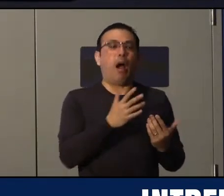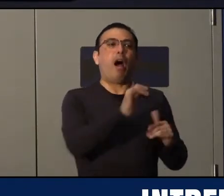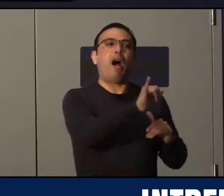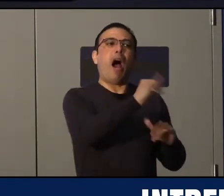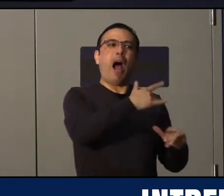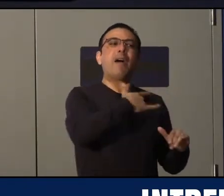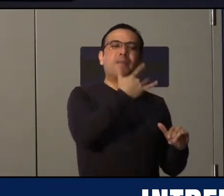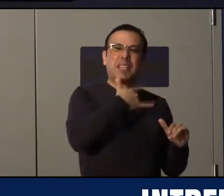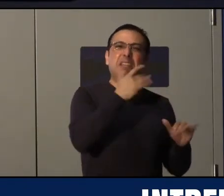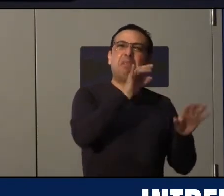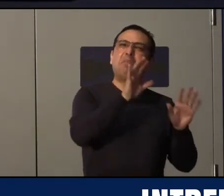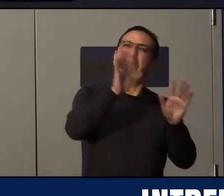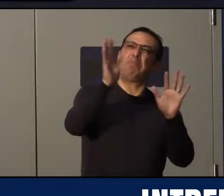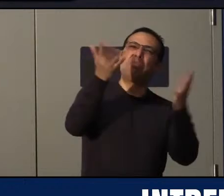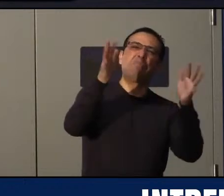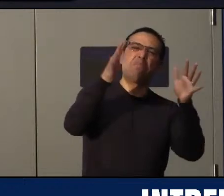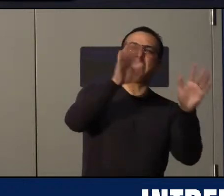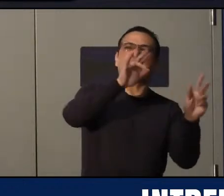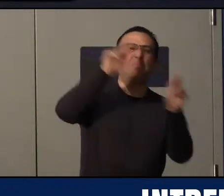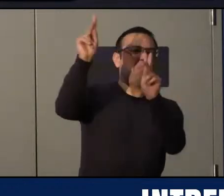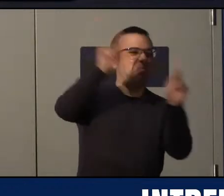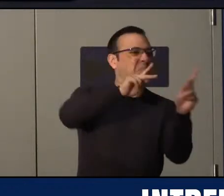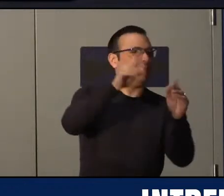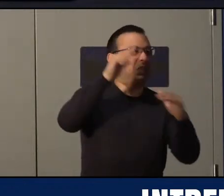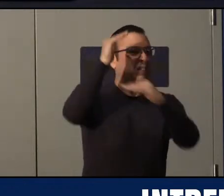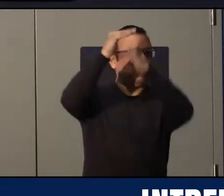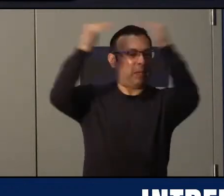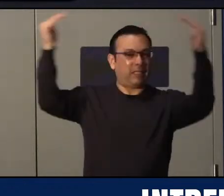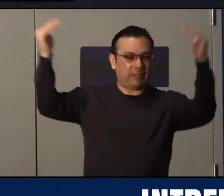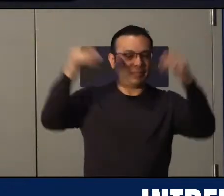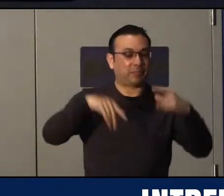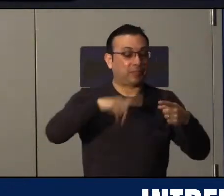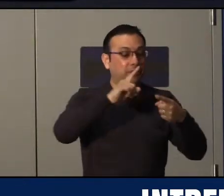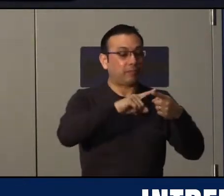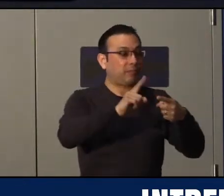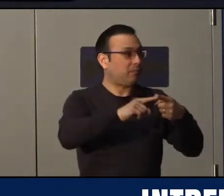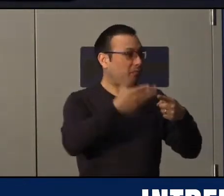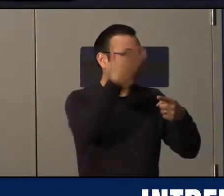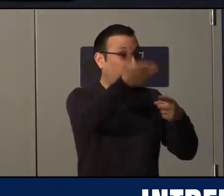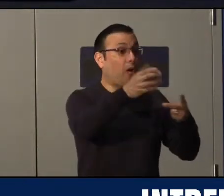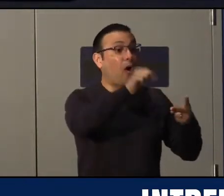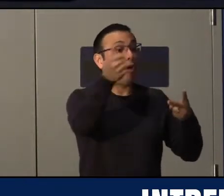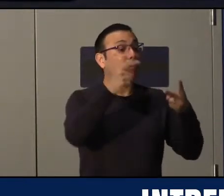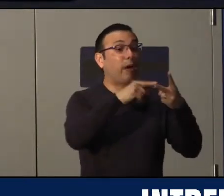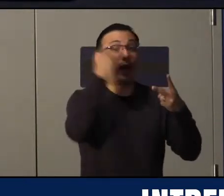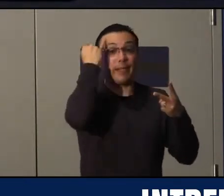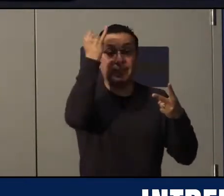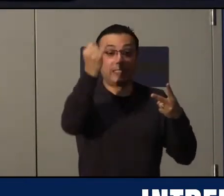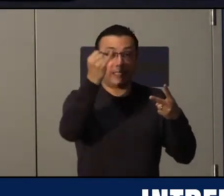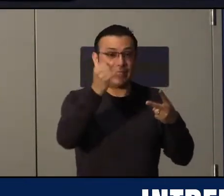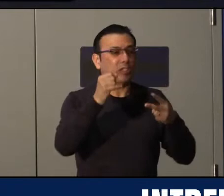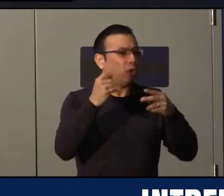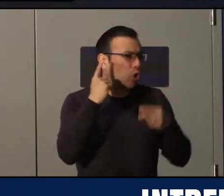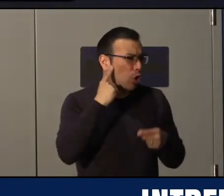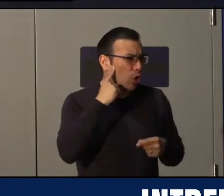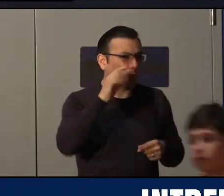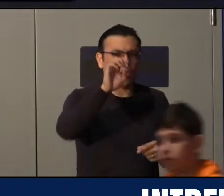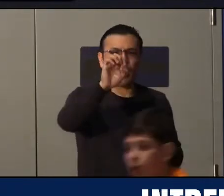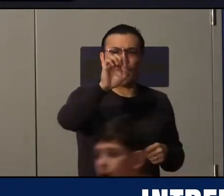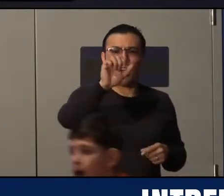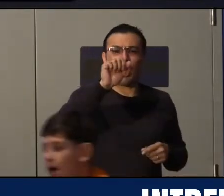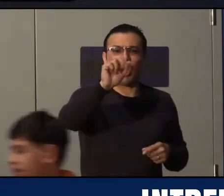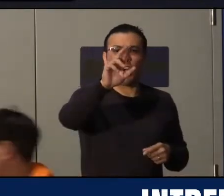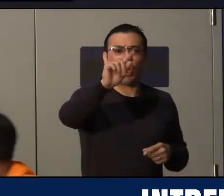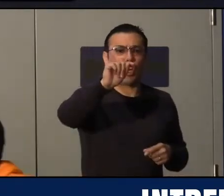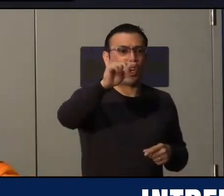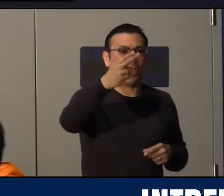in space. And then I would highly encourage something called earthing, which you probably already know if you're asking a meditation